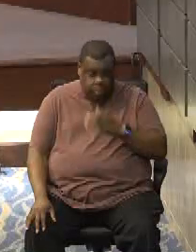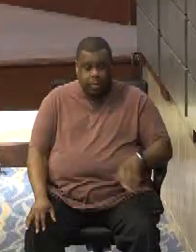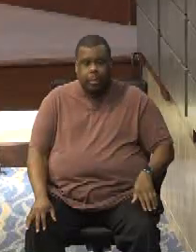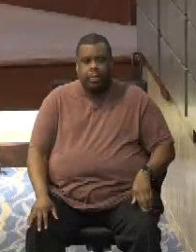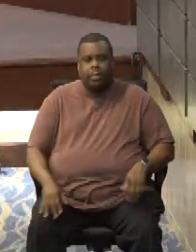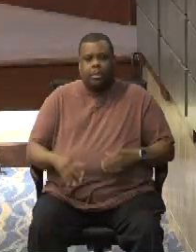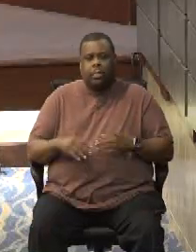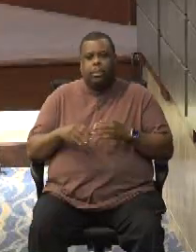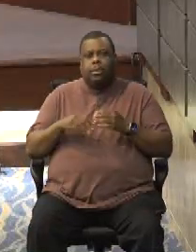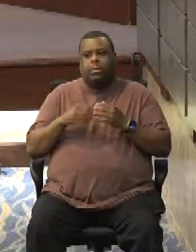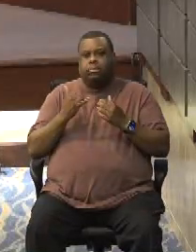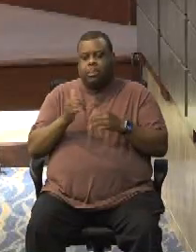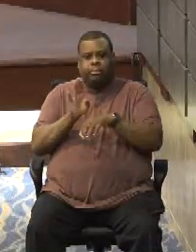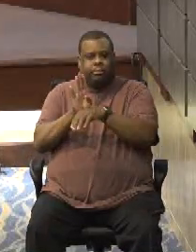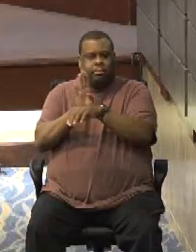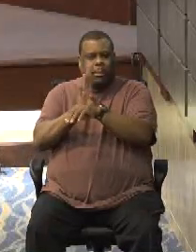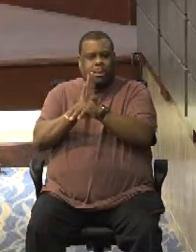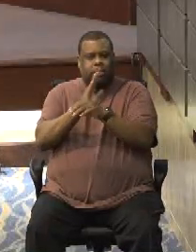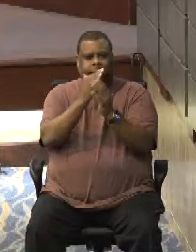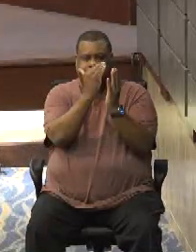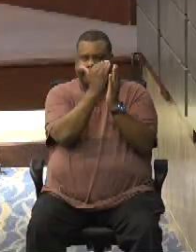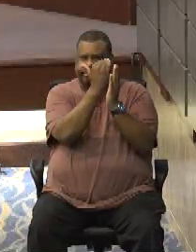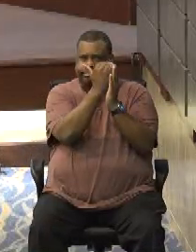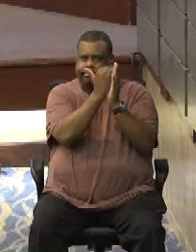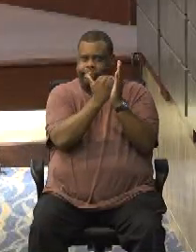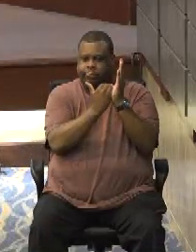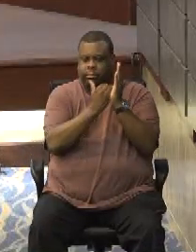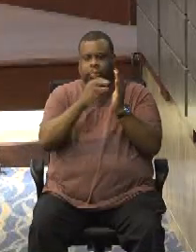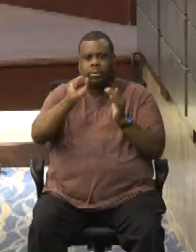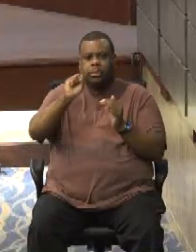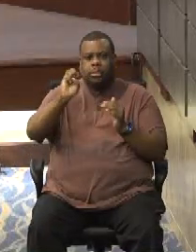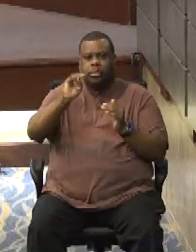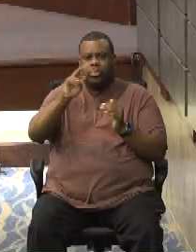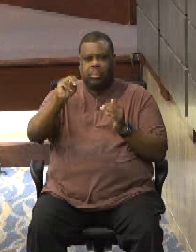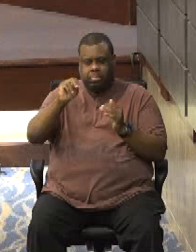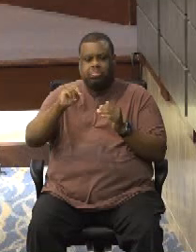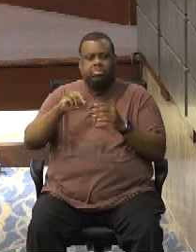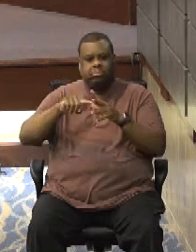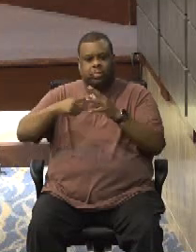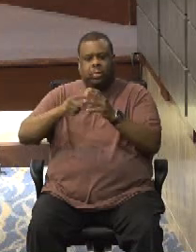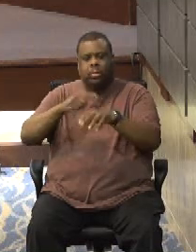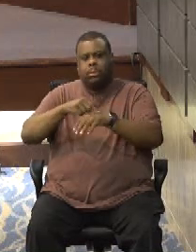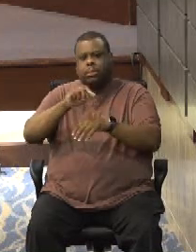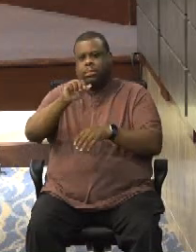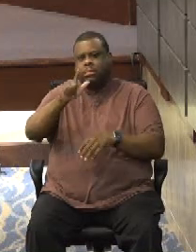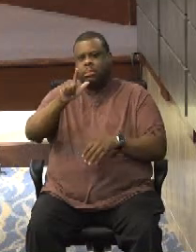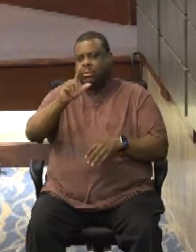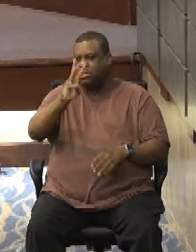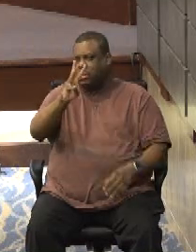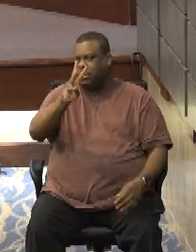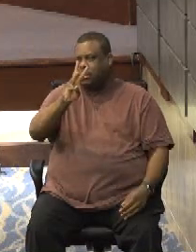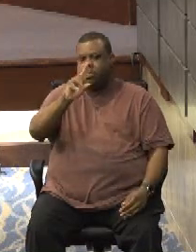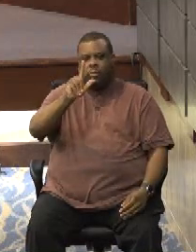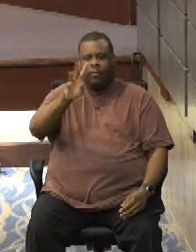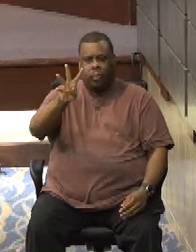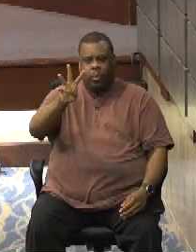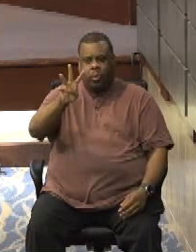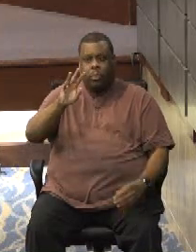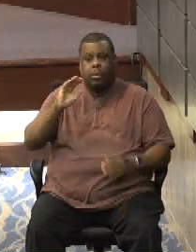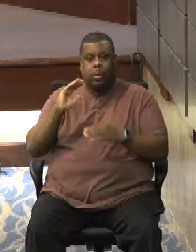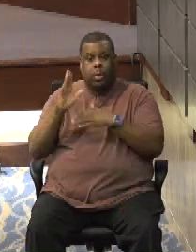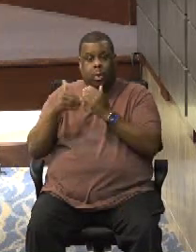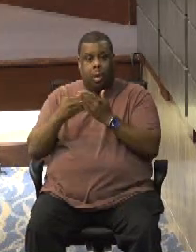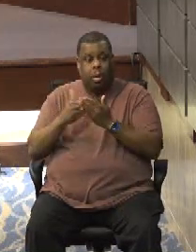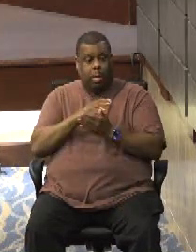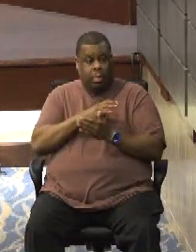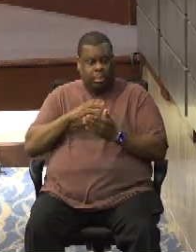the business session of the December 5th, 2023 meeting to order at 6:24 p.m. All council members are present except